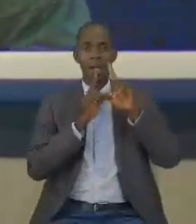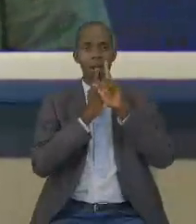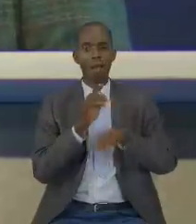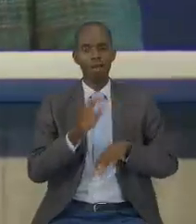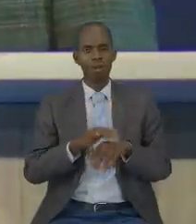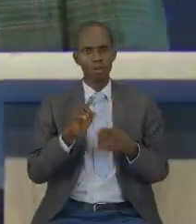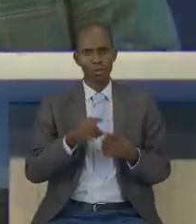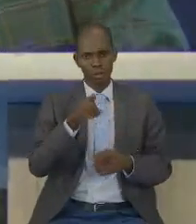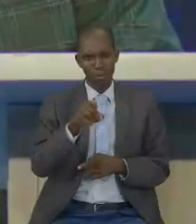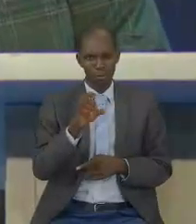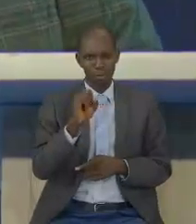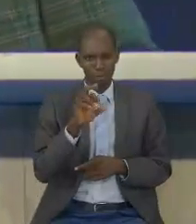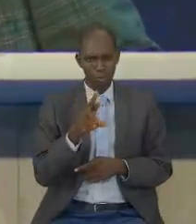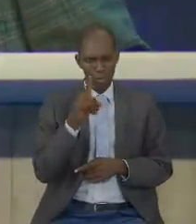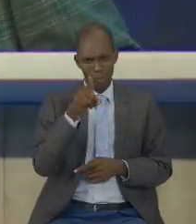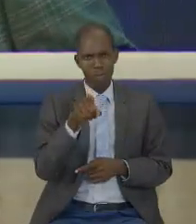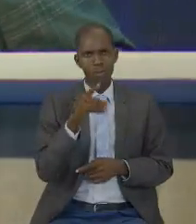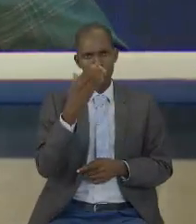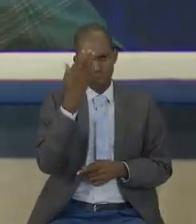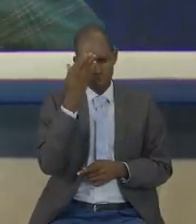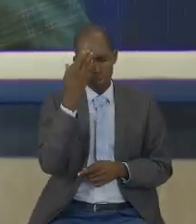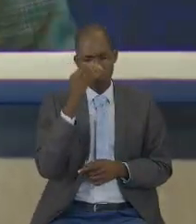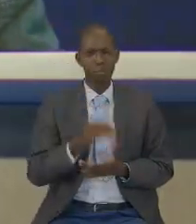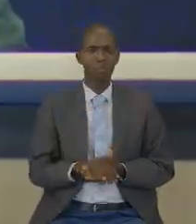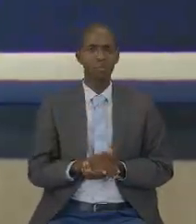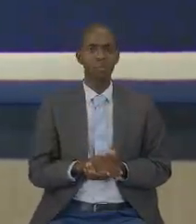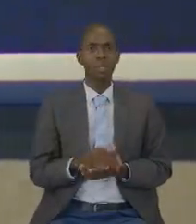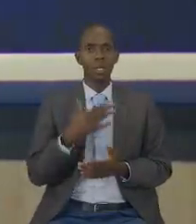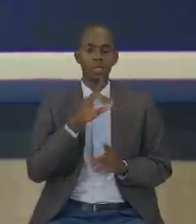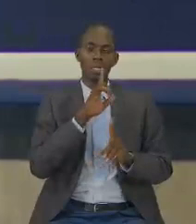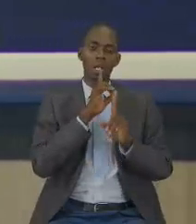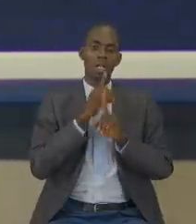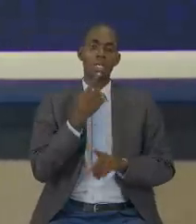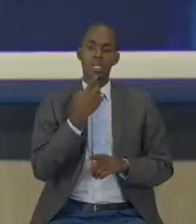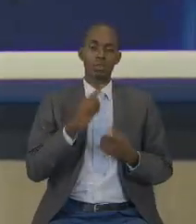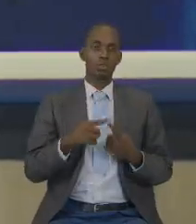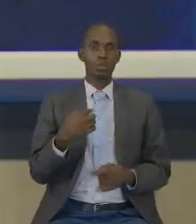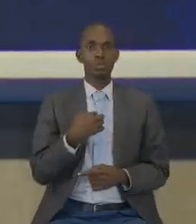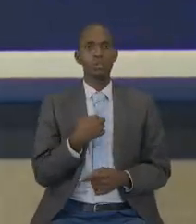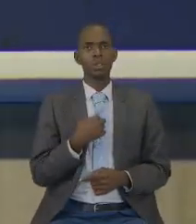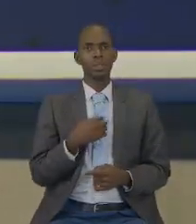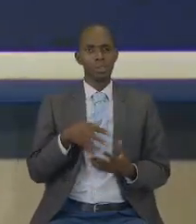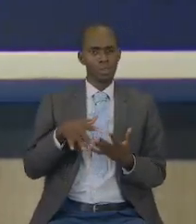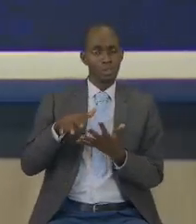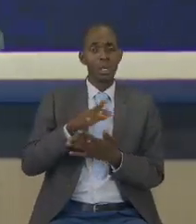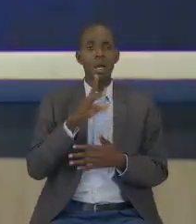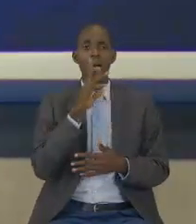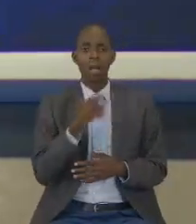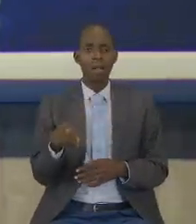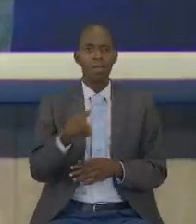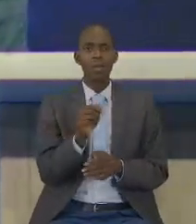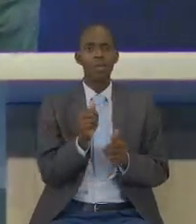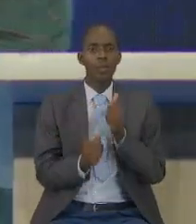him, sir, thou knowest. And he said unto me, these are they